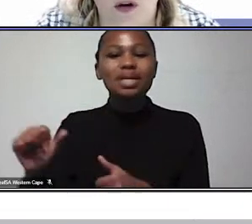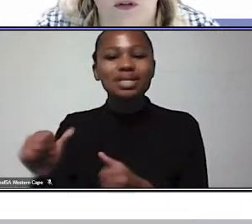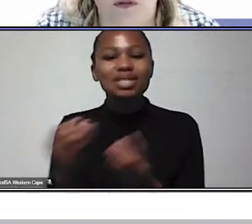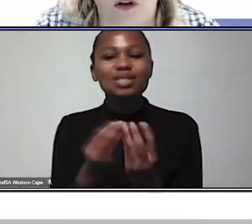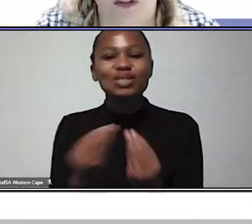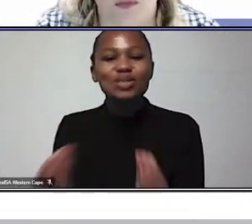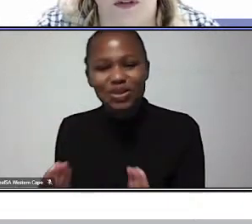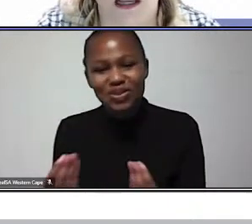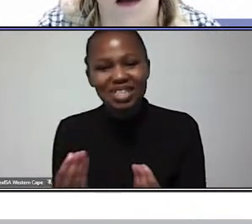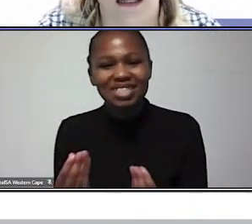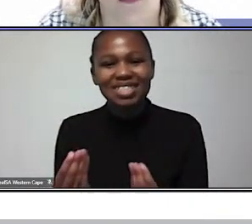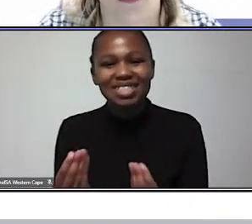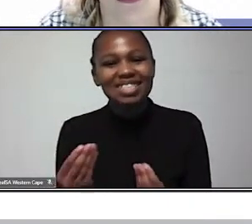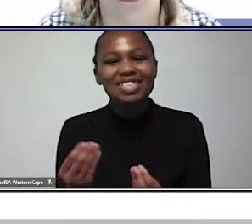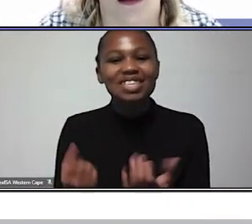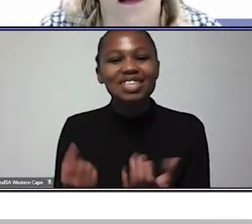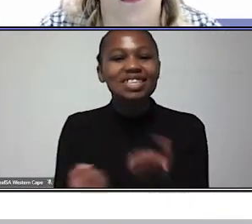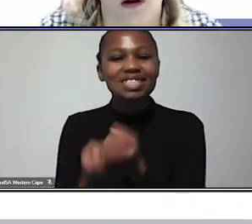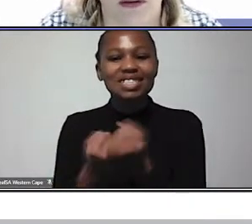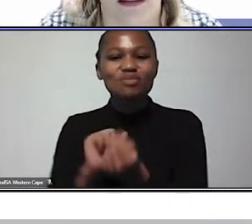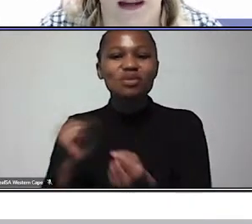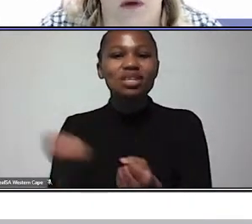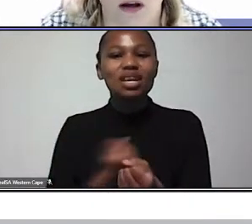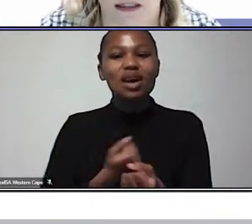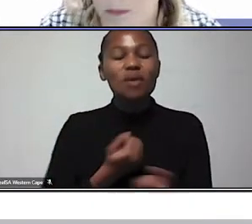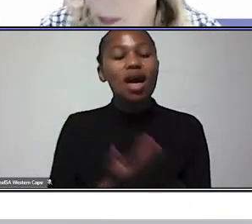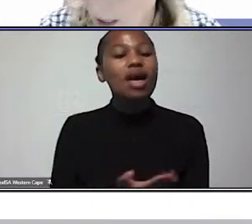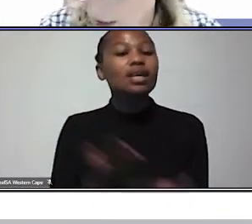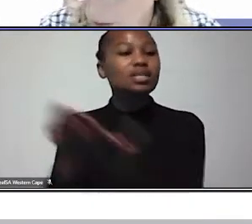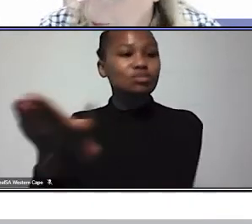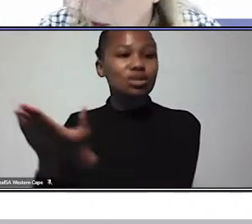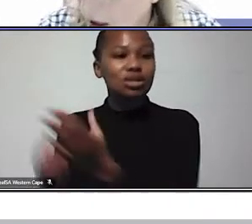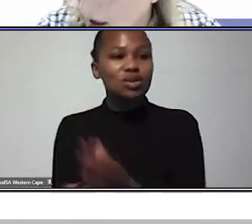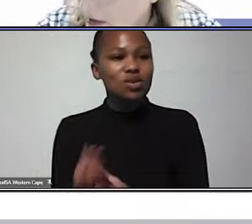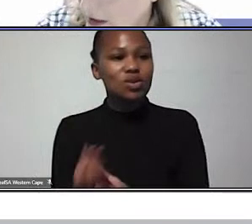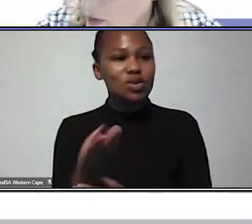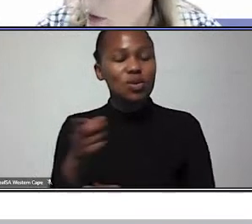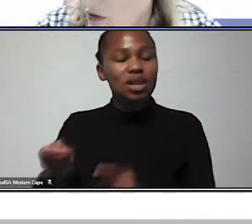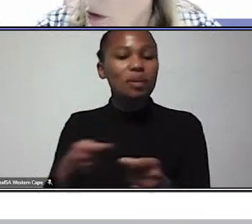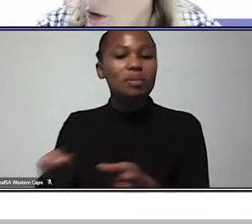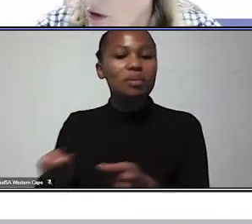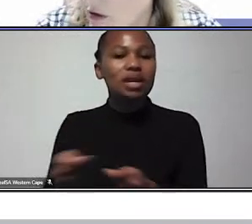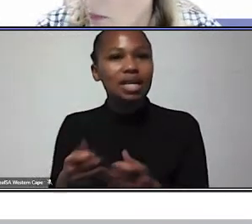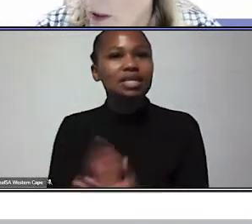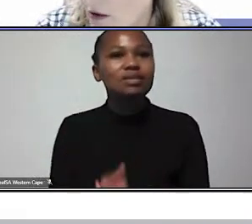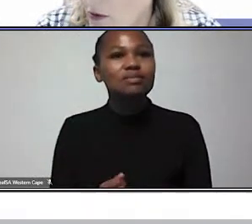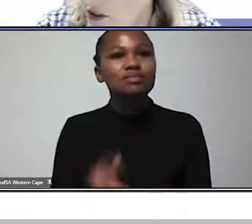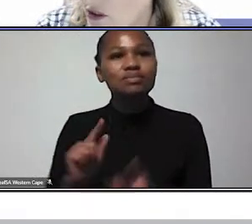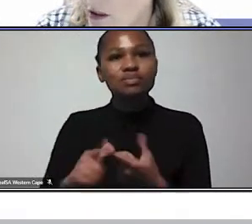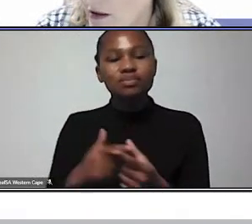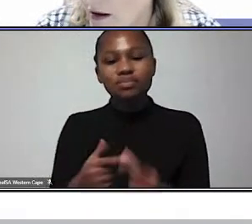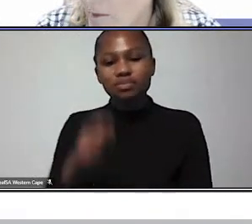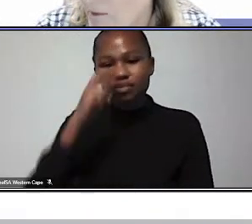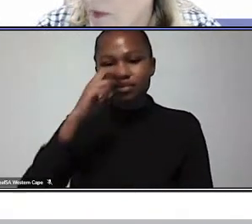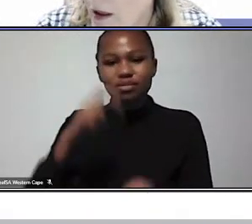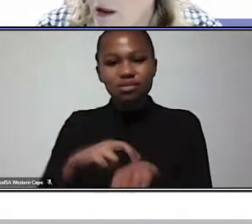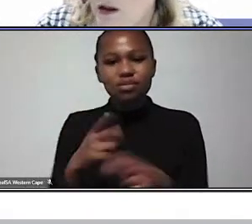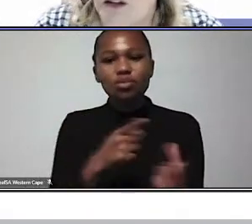terms of supporting our exporters and growing that market in particular. Then with regards to the lobbying